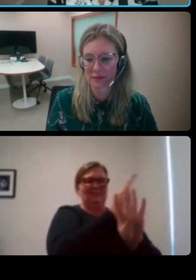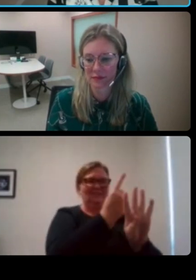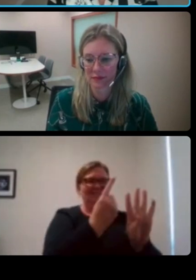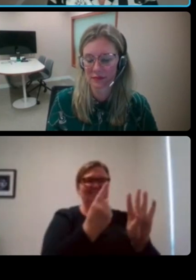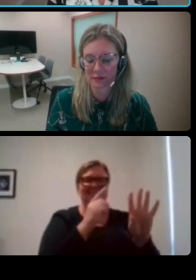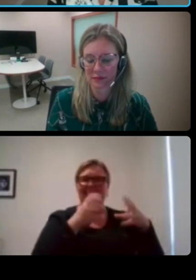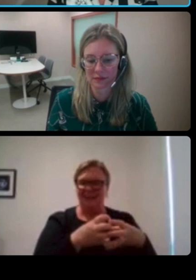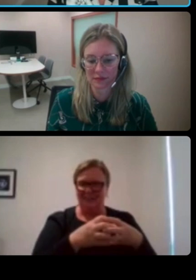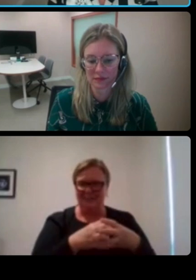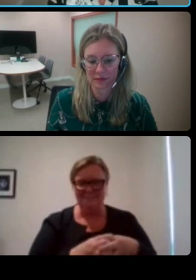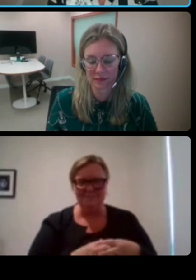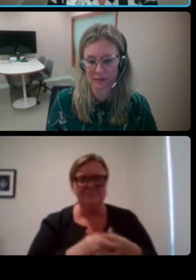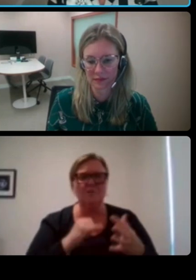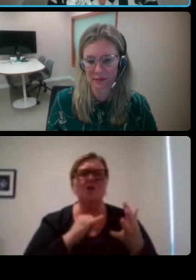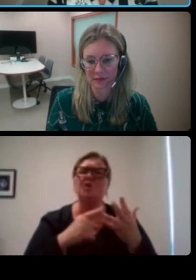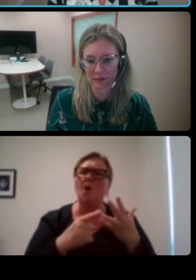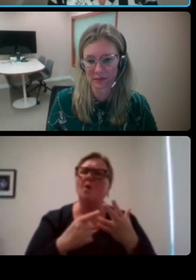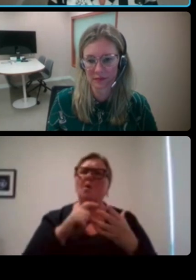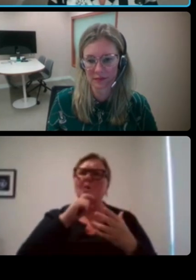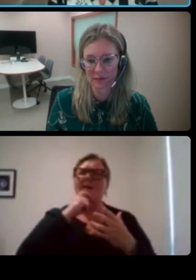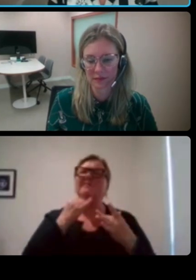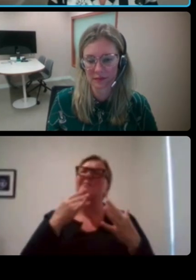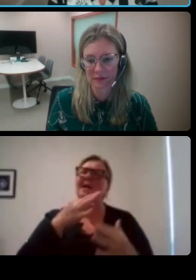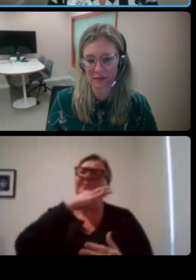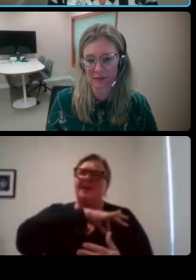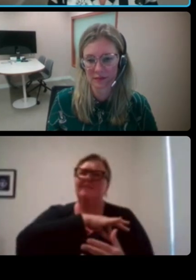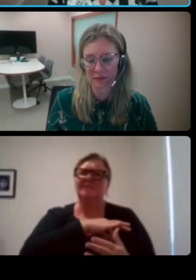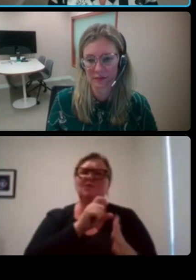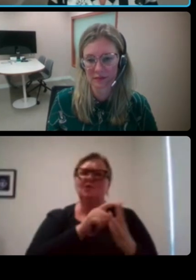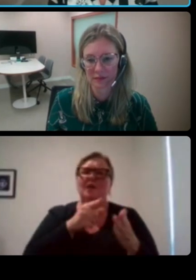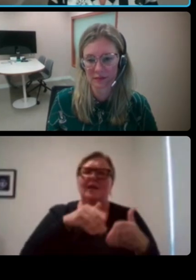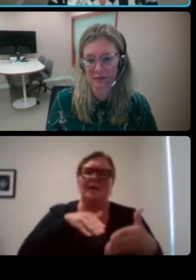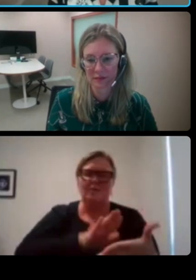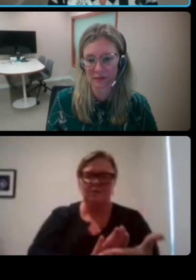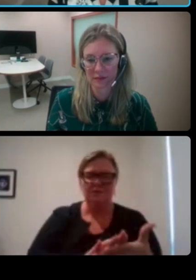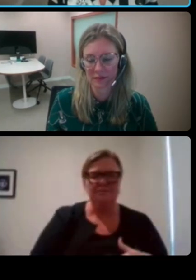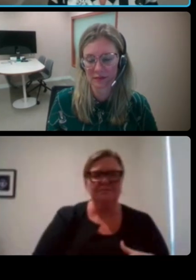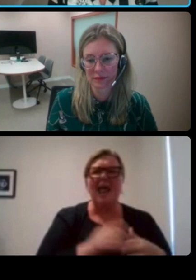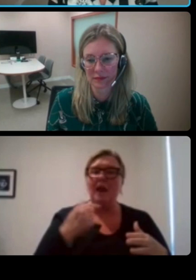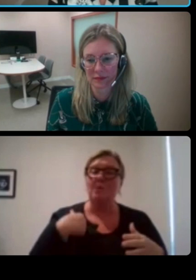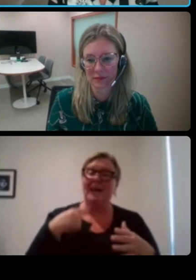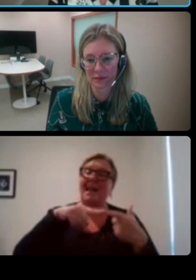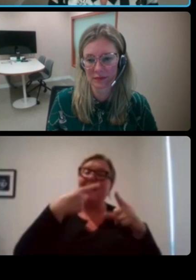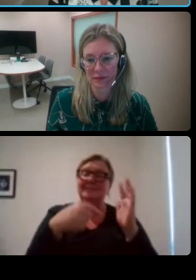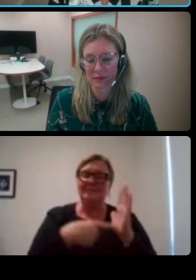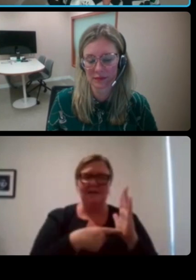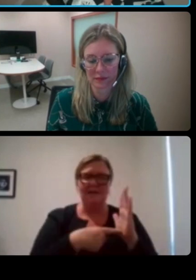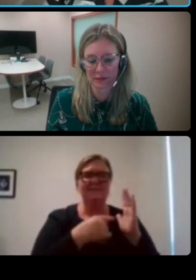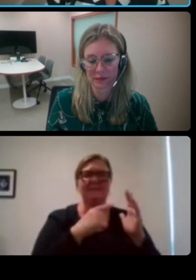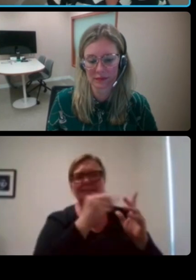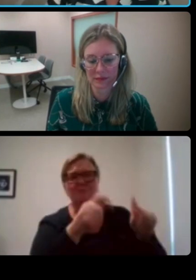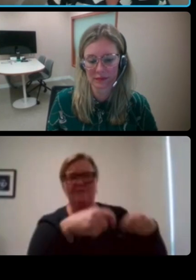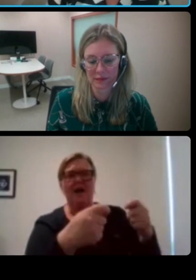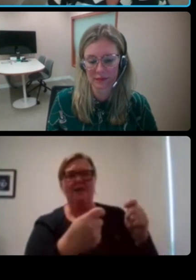think there are certain benefits to that, and we certainly would be expecting a lot of providers to register across the different categories.